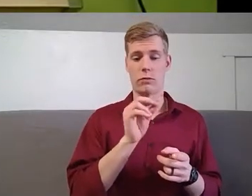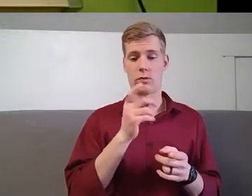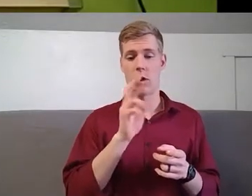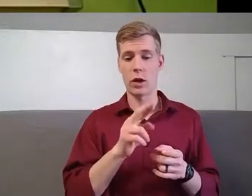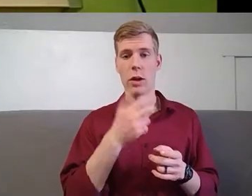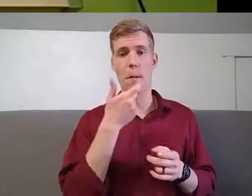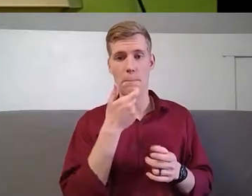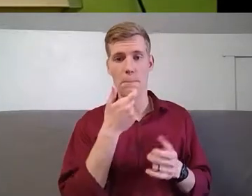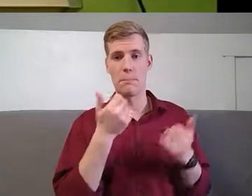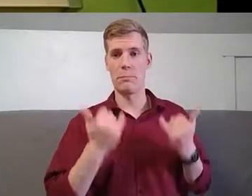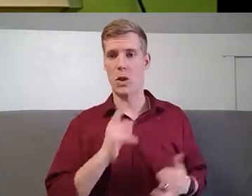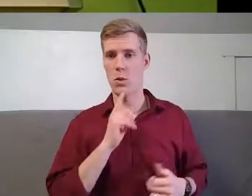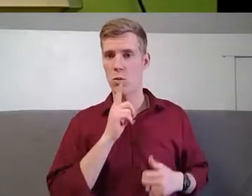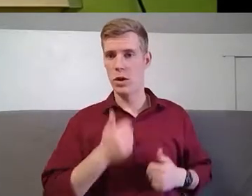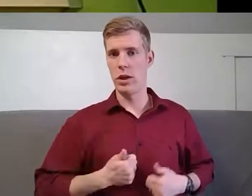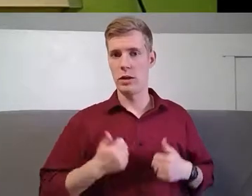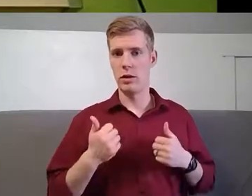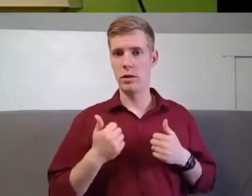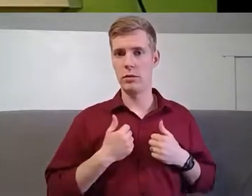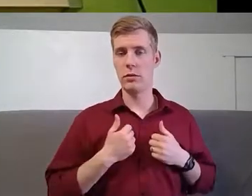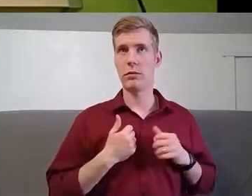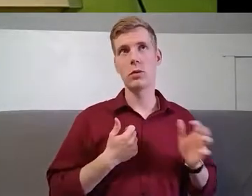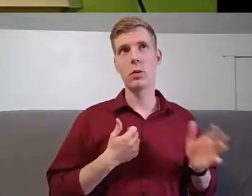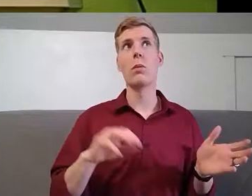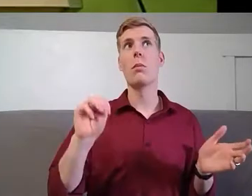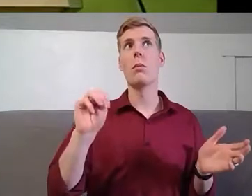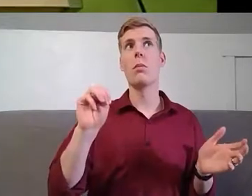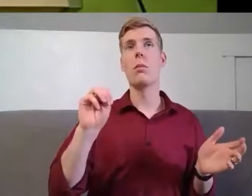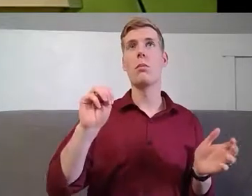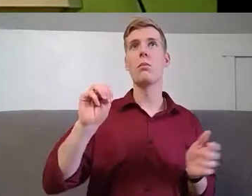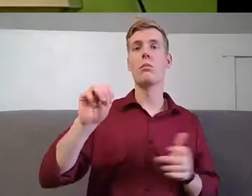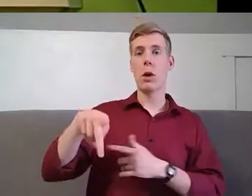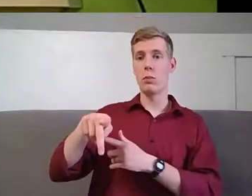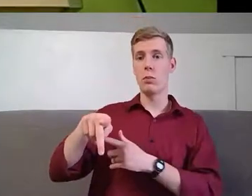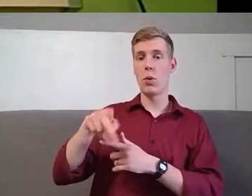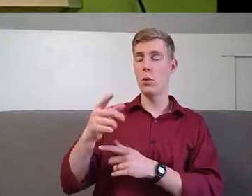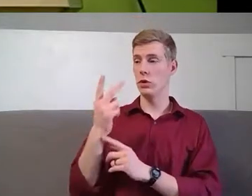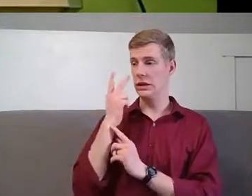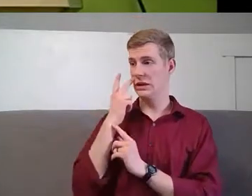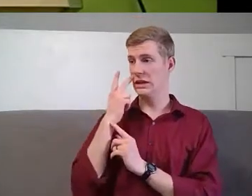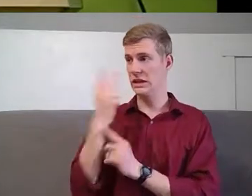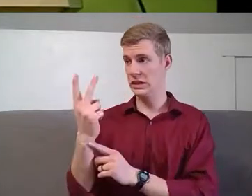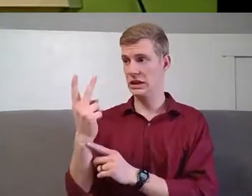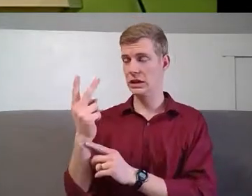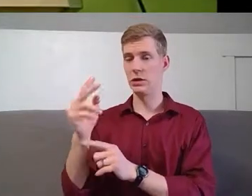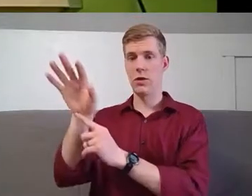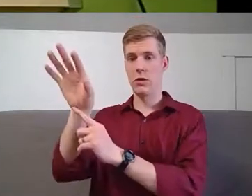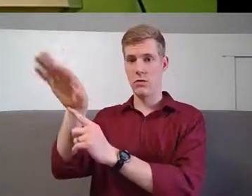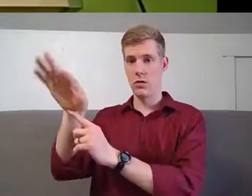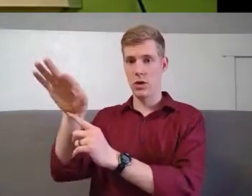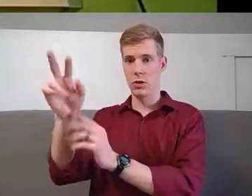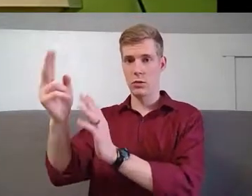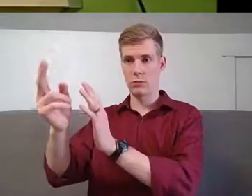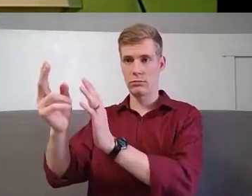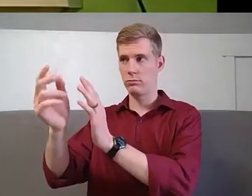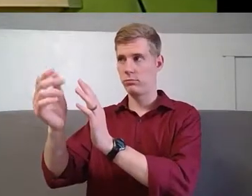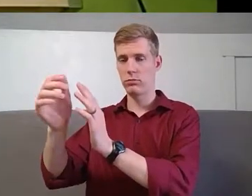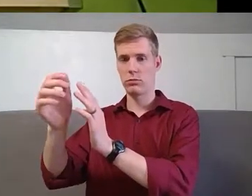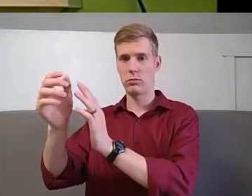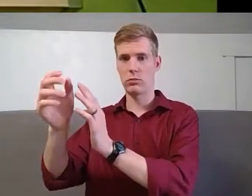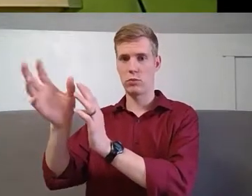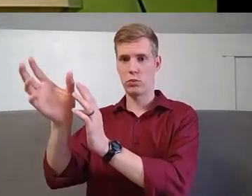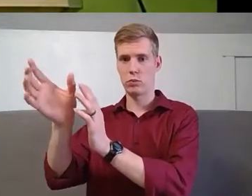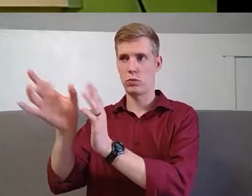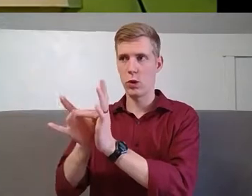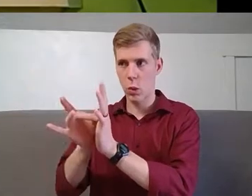people versus Marco Polo. Marco Polo, you get to actually see them, but Voxer is like back and forth, and you can literally talk back